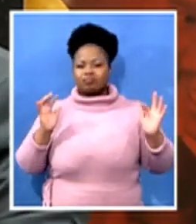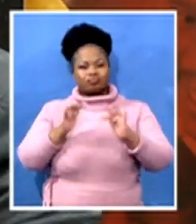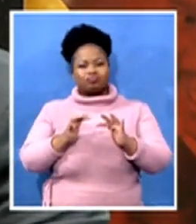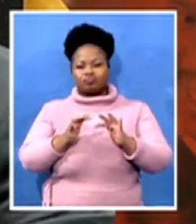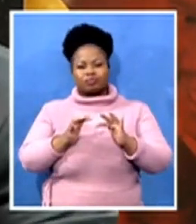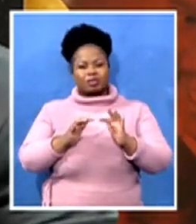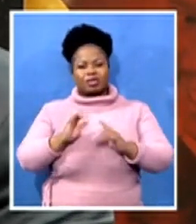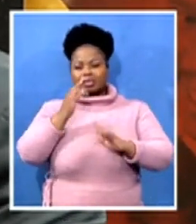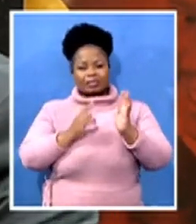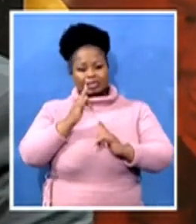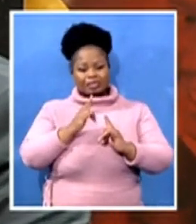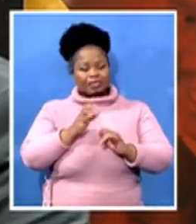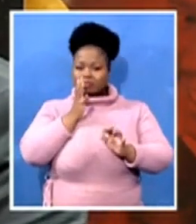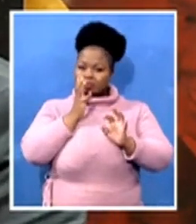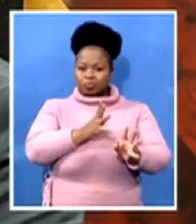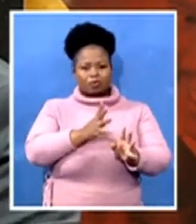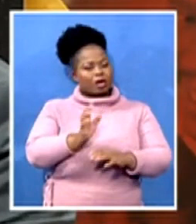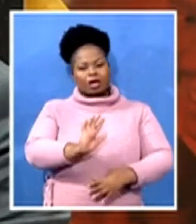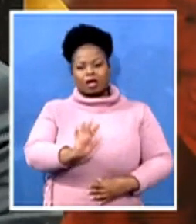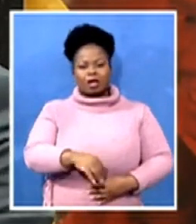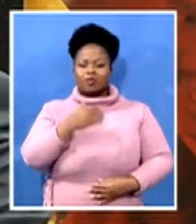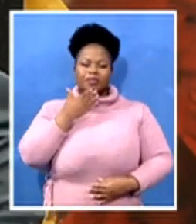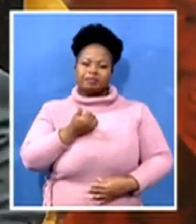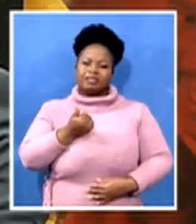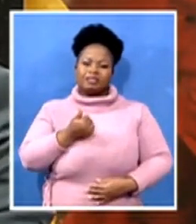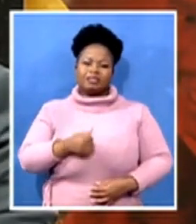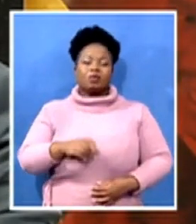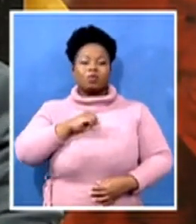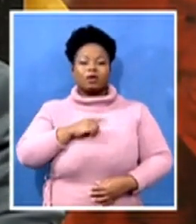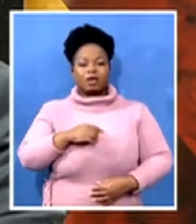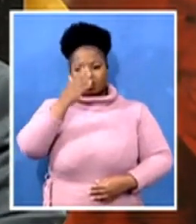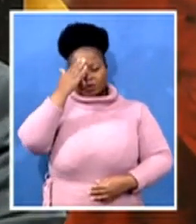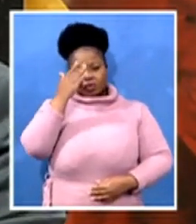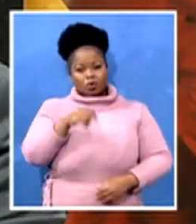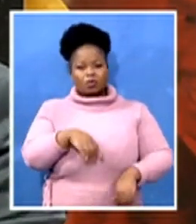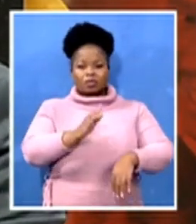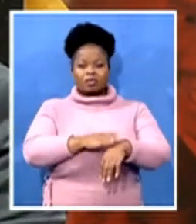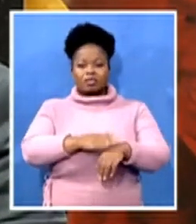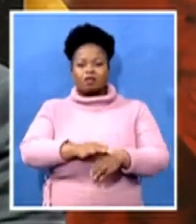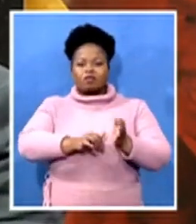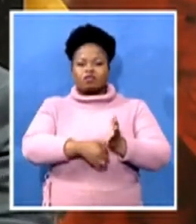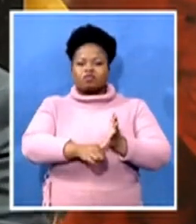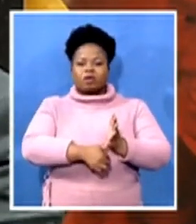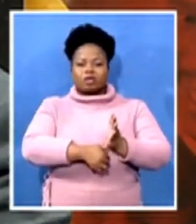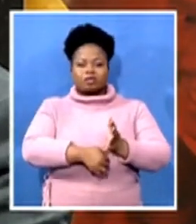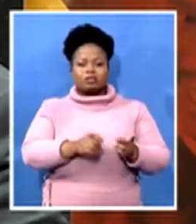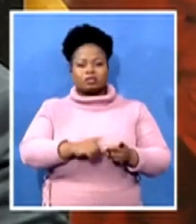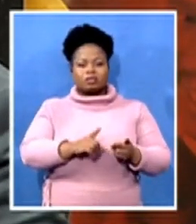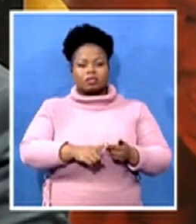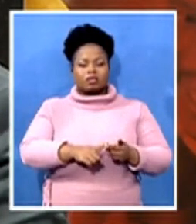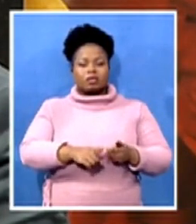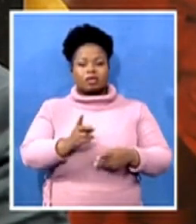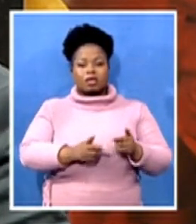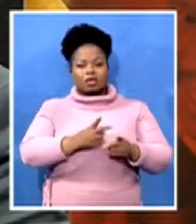social grants. If we can do it during the payment of these grants, surely we can do